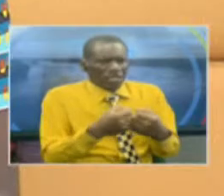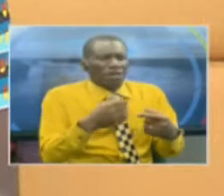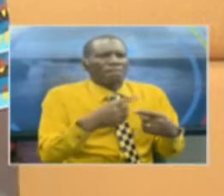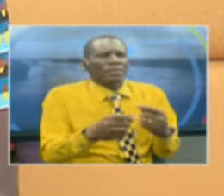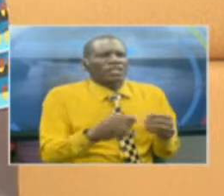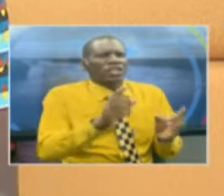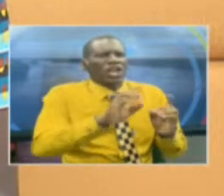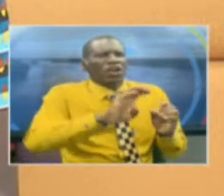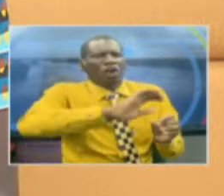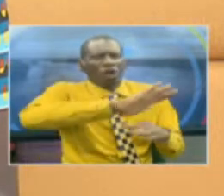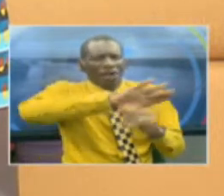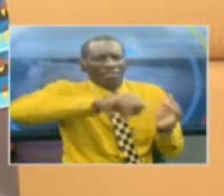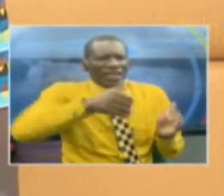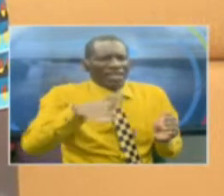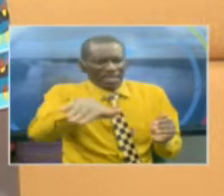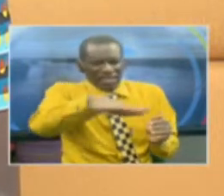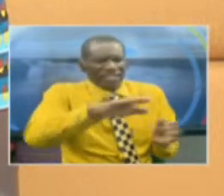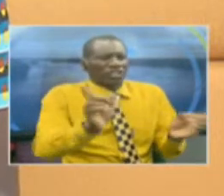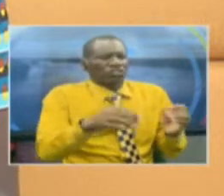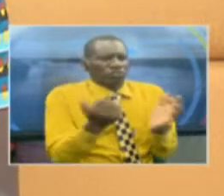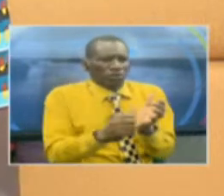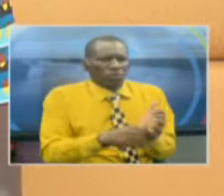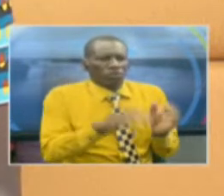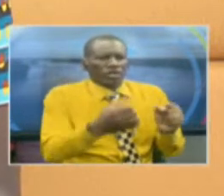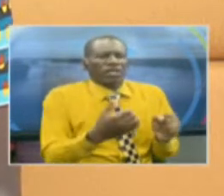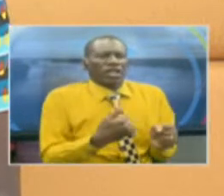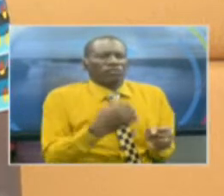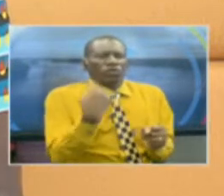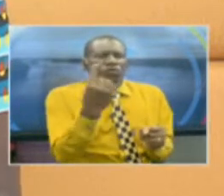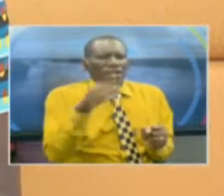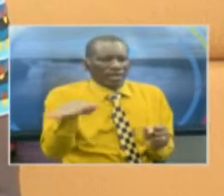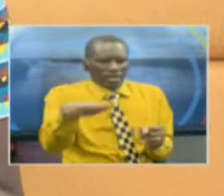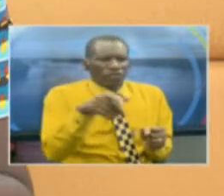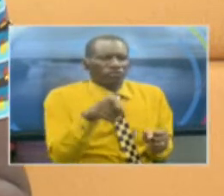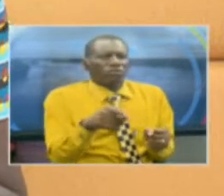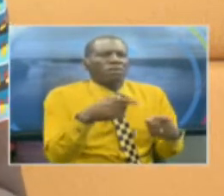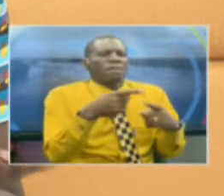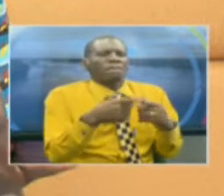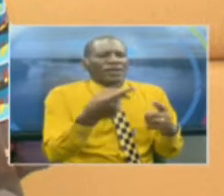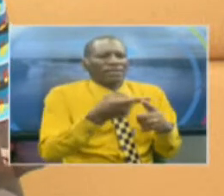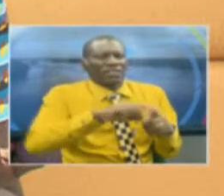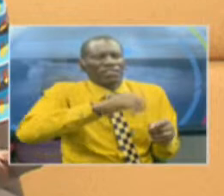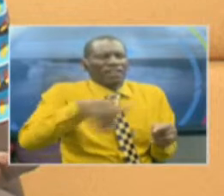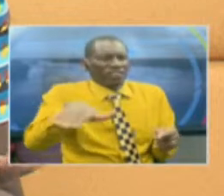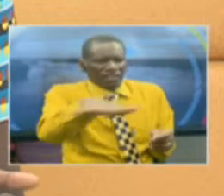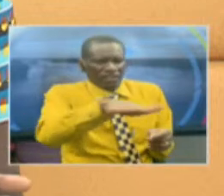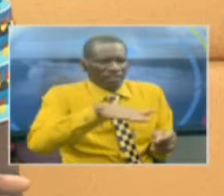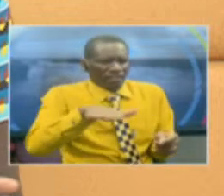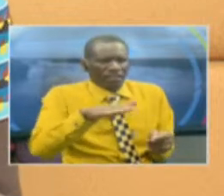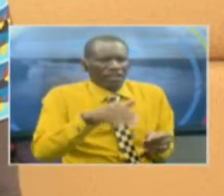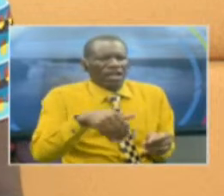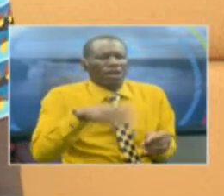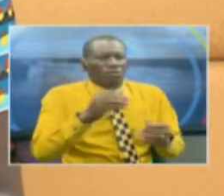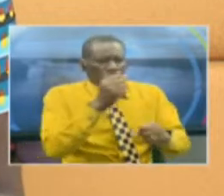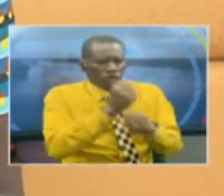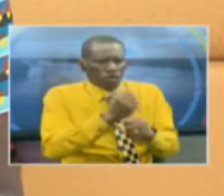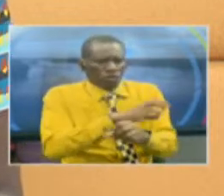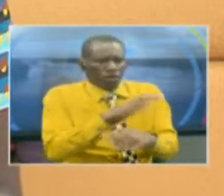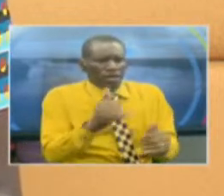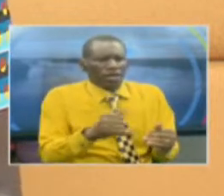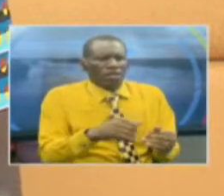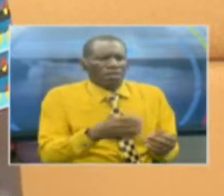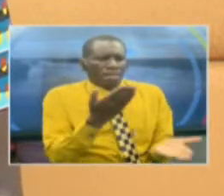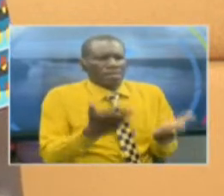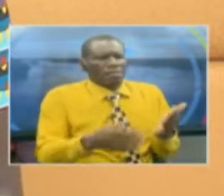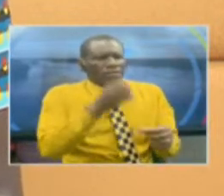other areas are challenged. It could be just one area or two, but then the other areas are more functional, probably functional